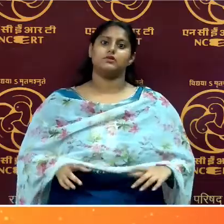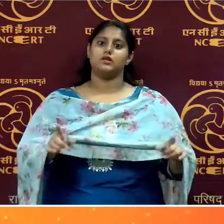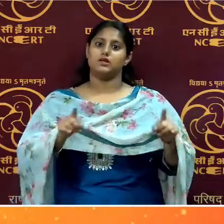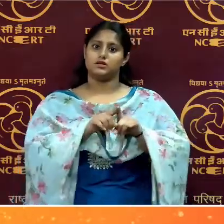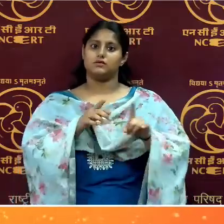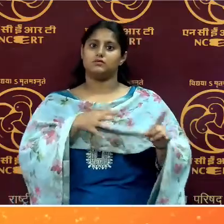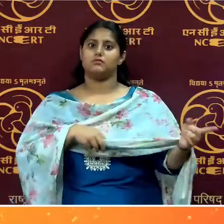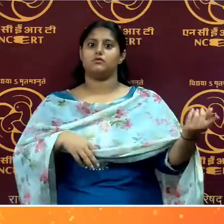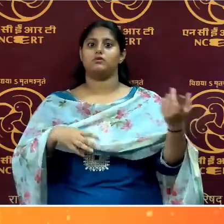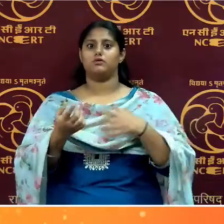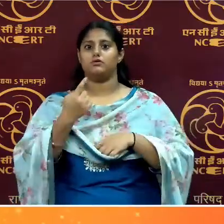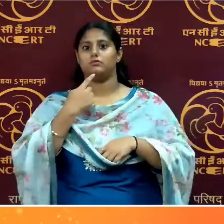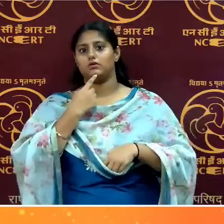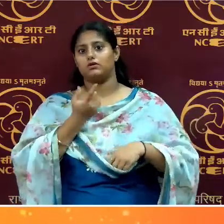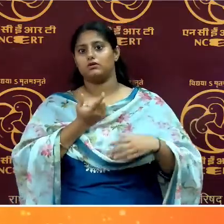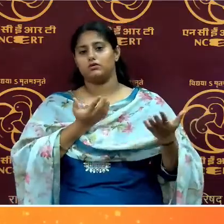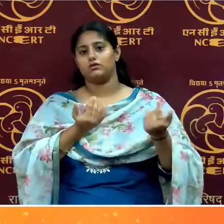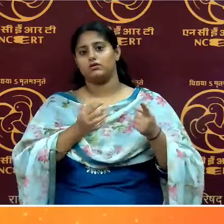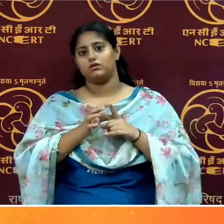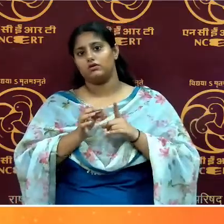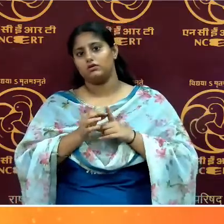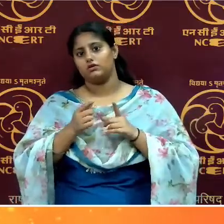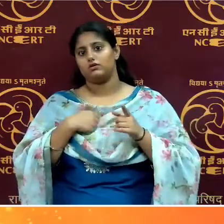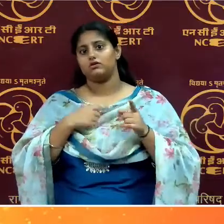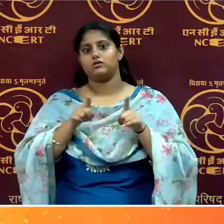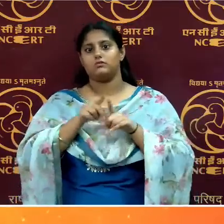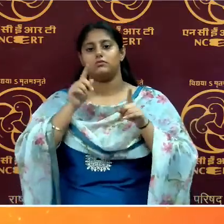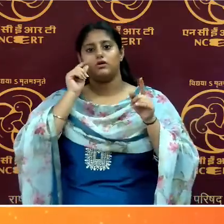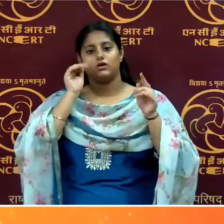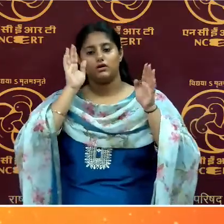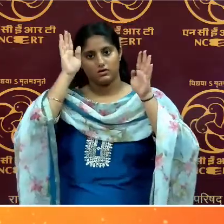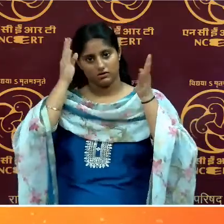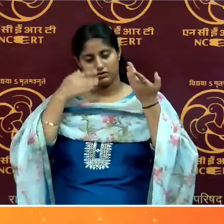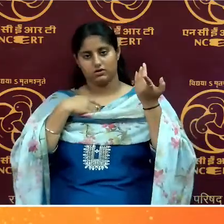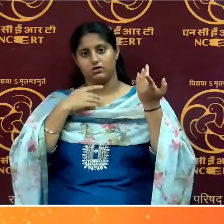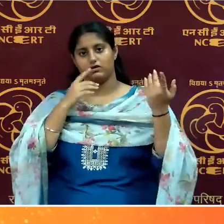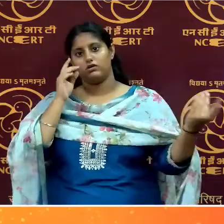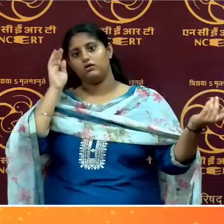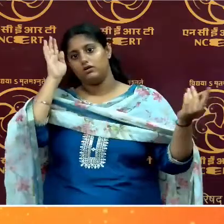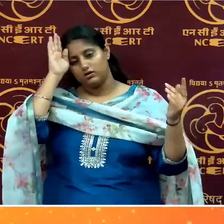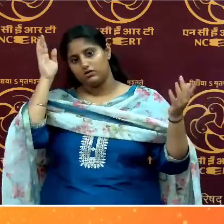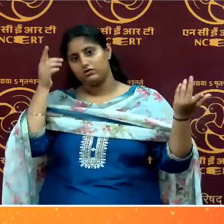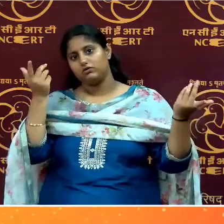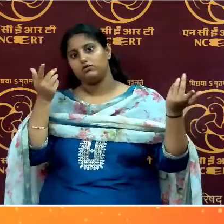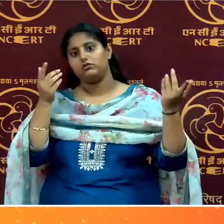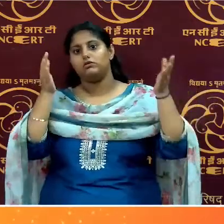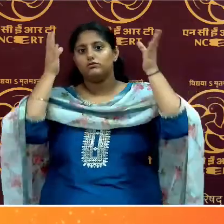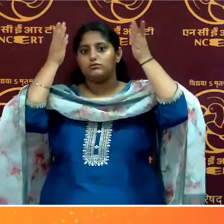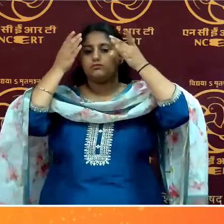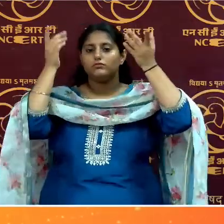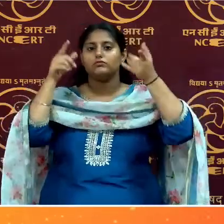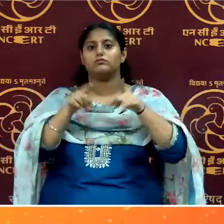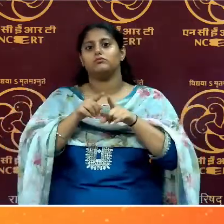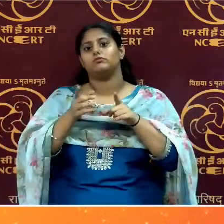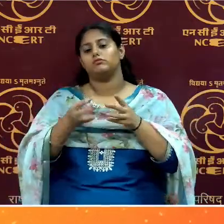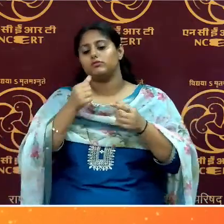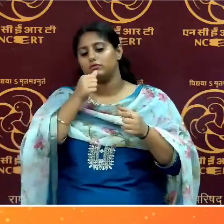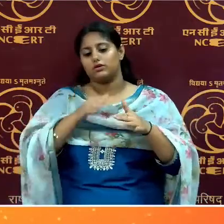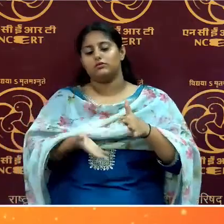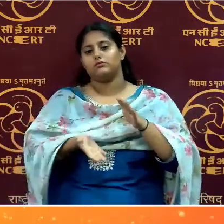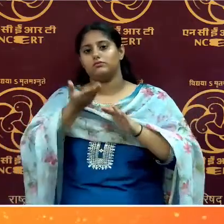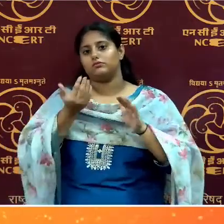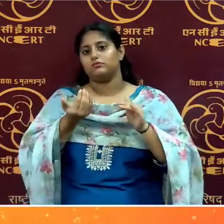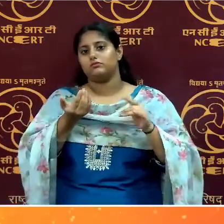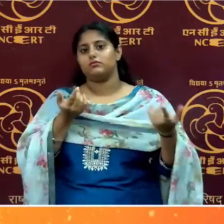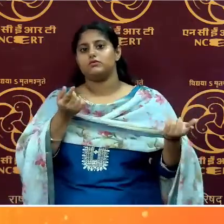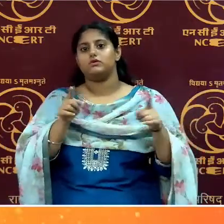out that yes, same thing I can do with the crown also. I can just put it in the water. The volume that will come out, the